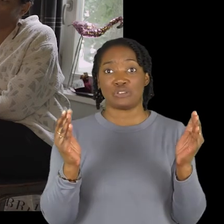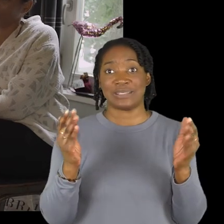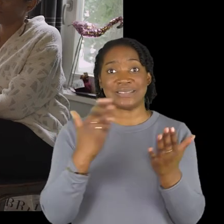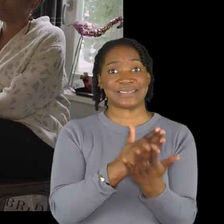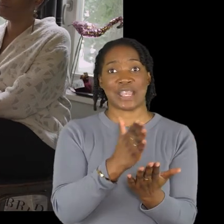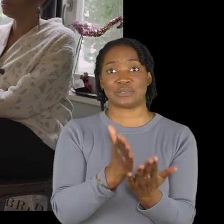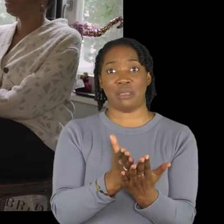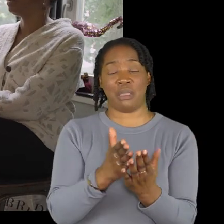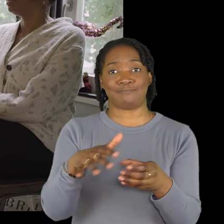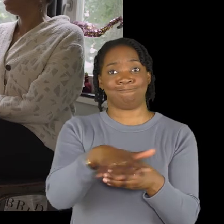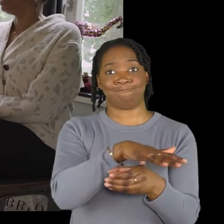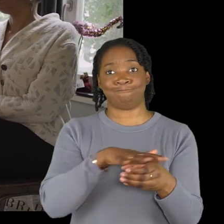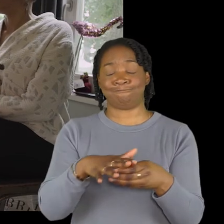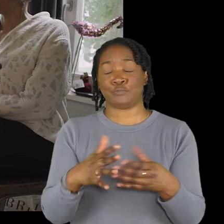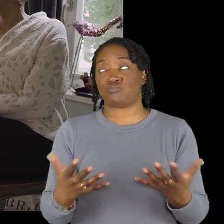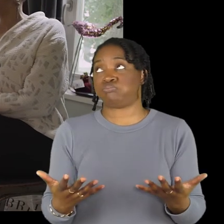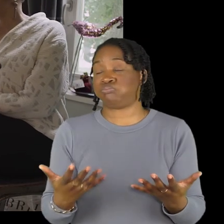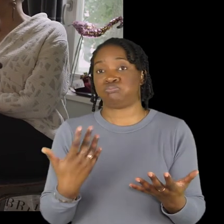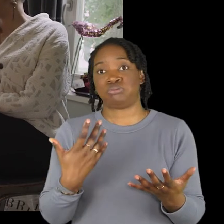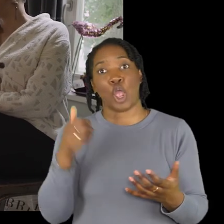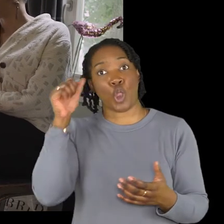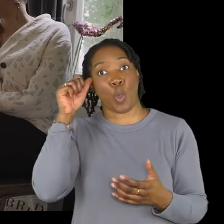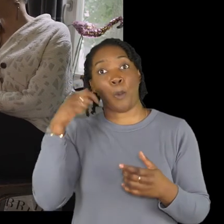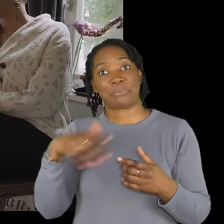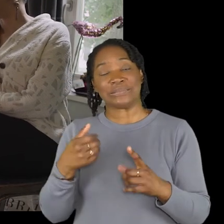sector. Yeah. I hate to think what it's done, you